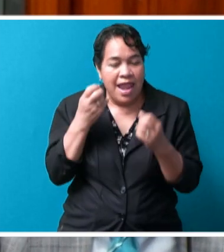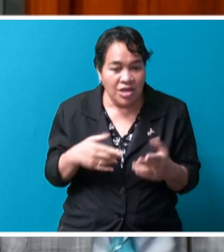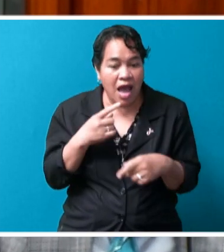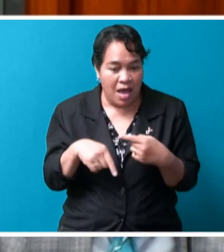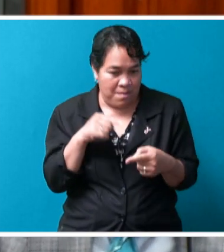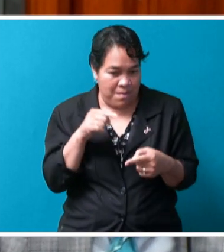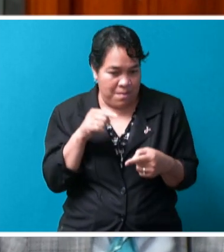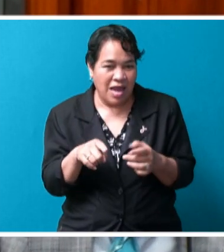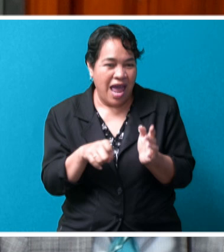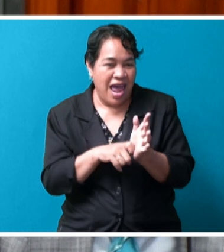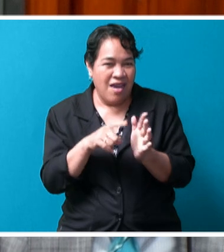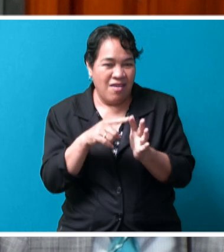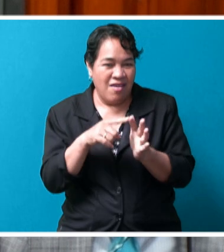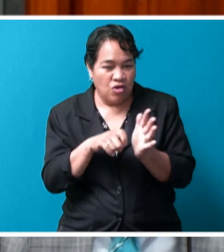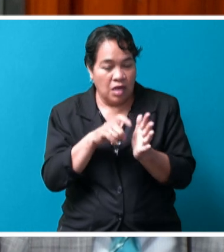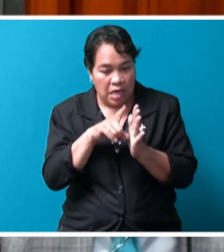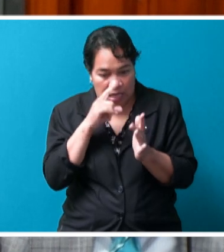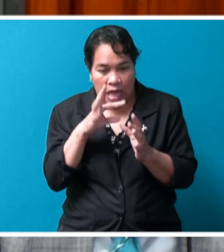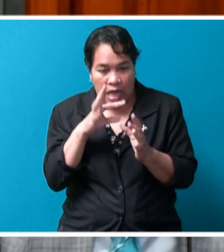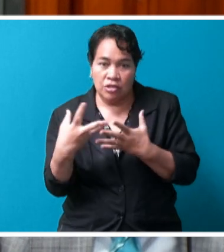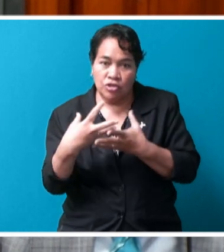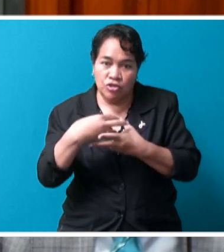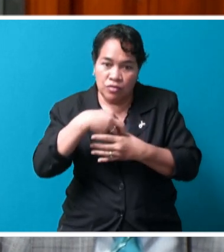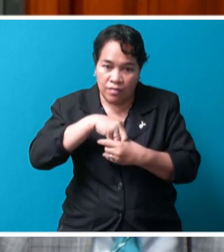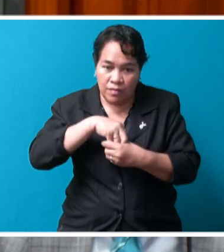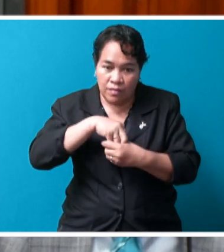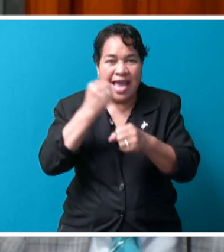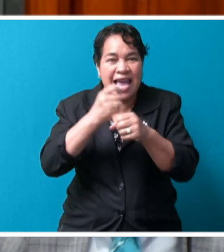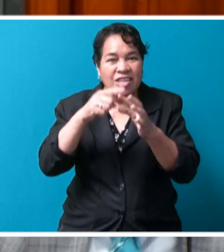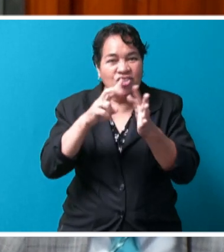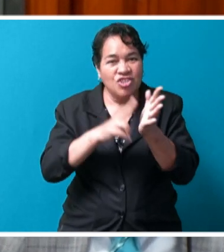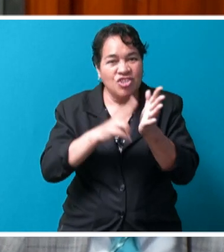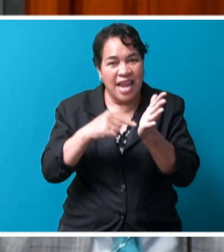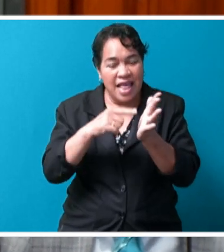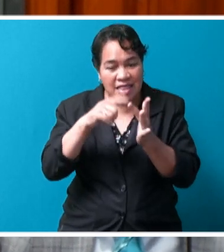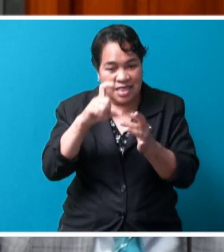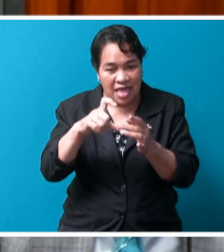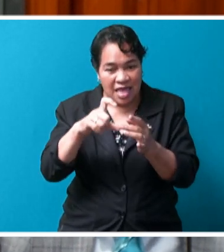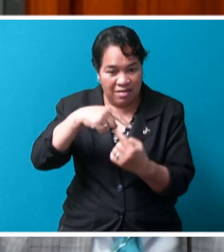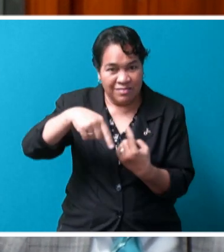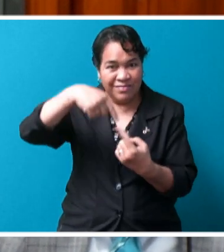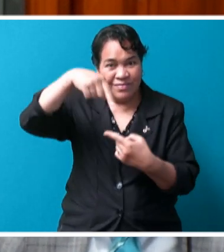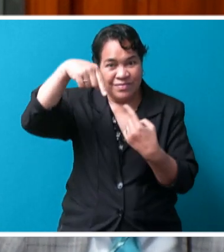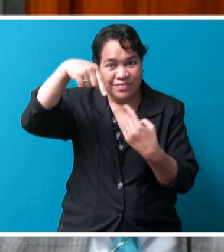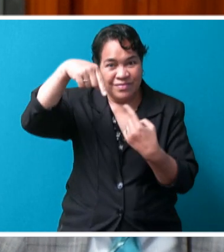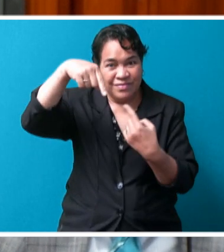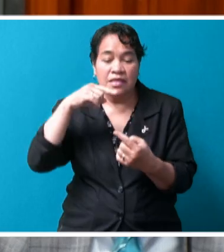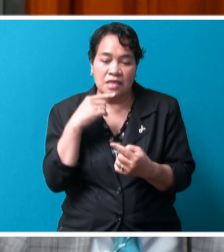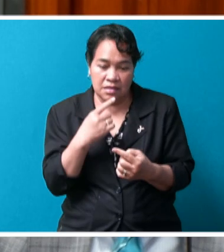retroviruses and how their ability to integrate genetic material into host cells present